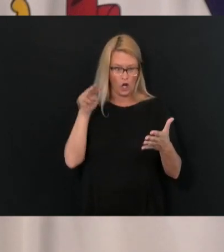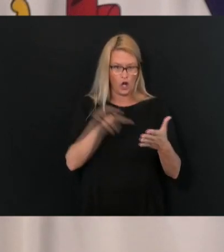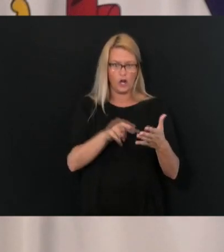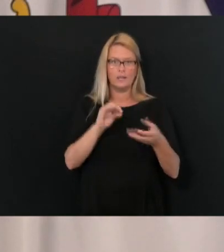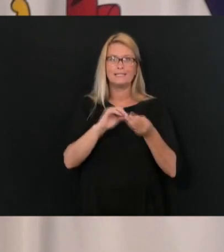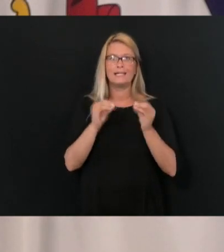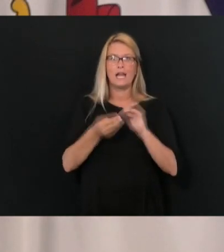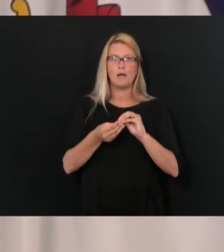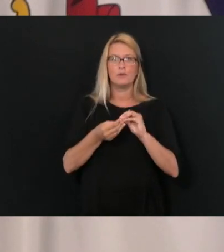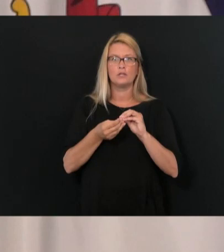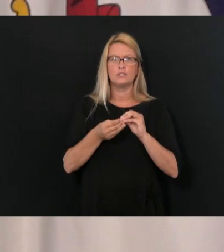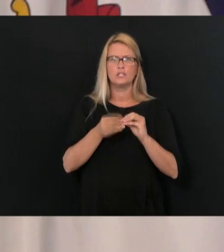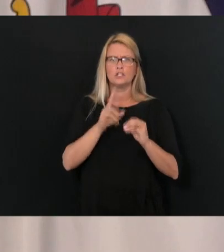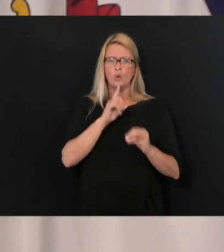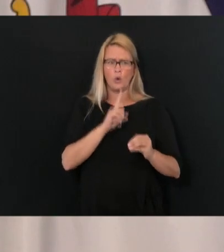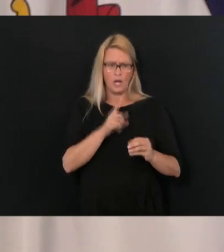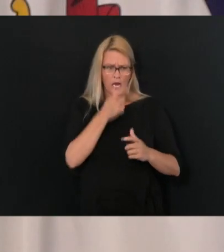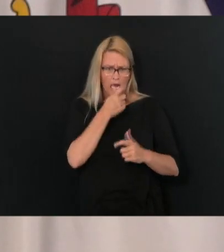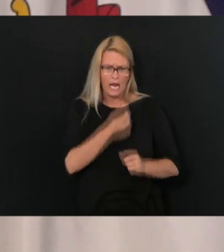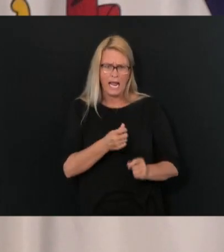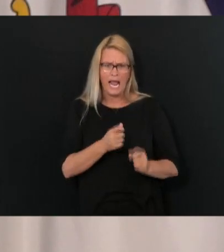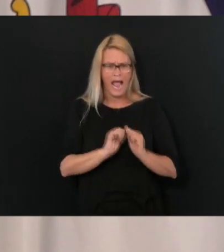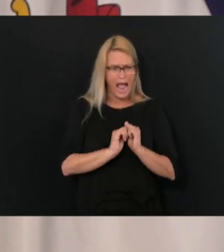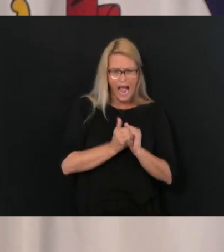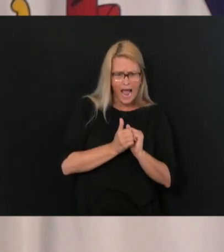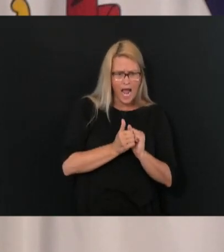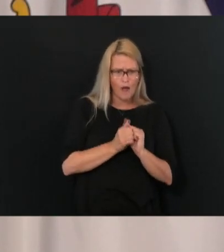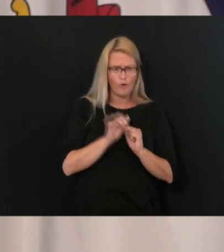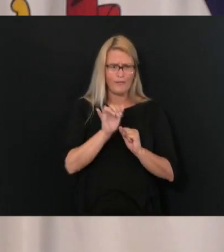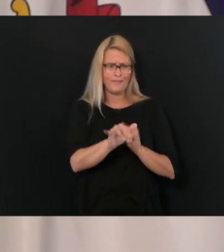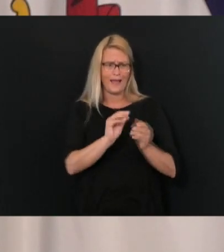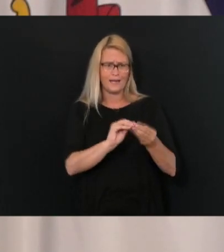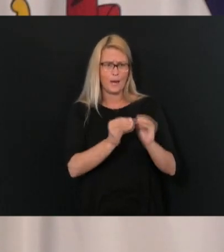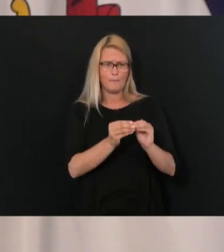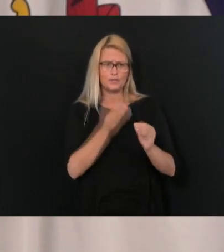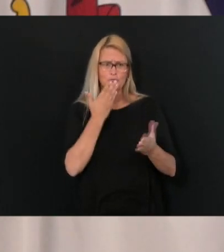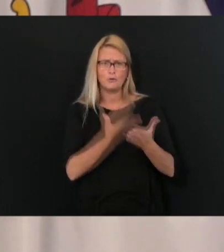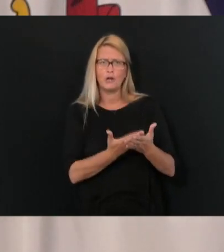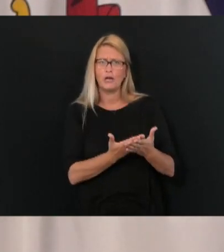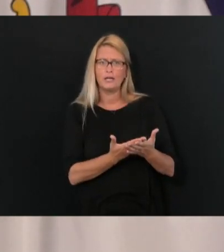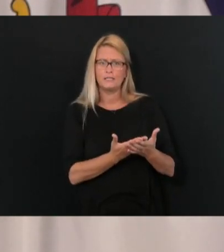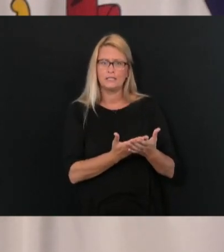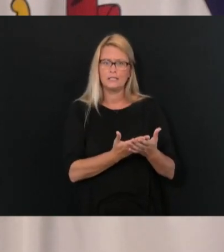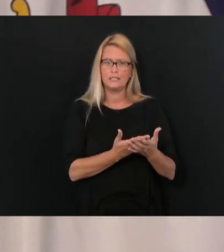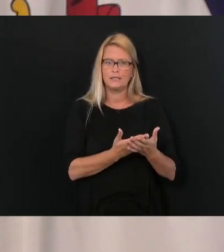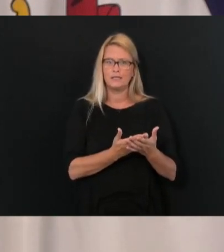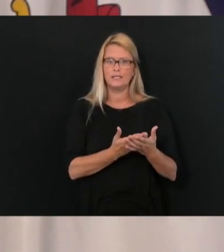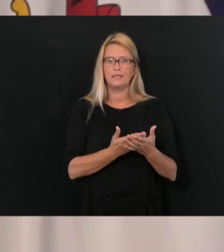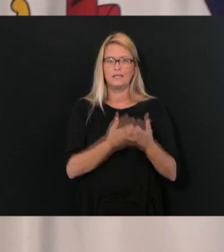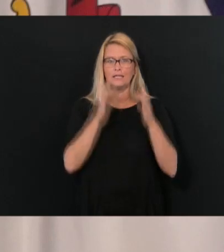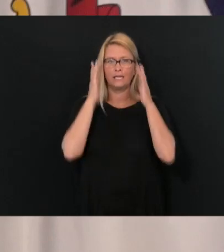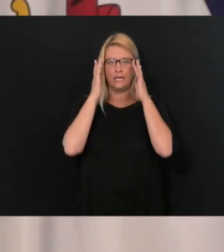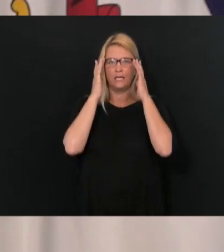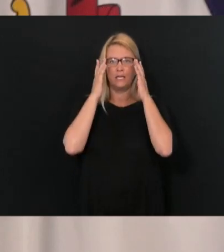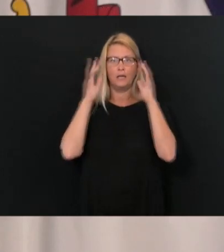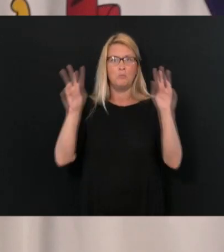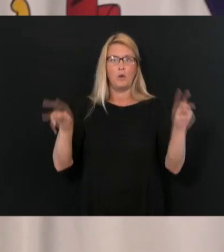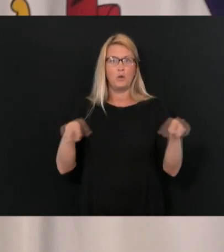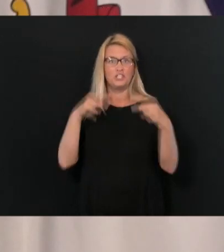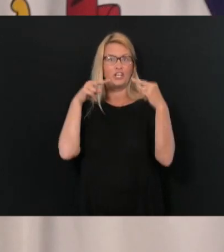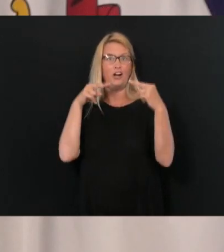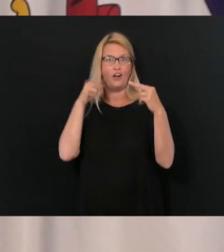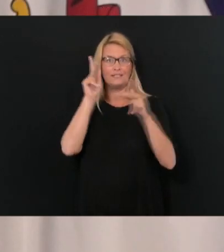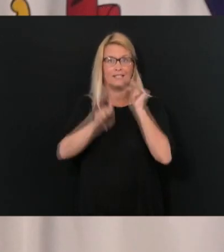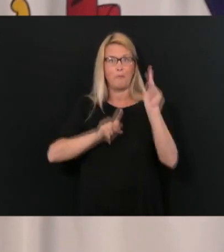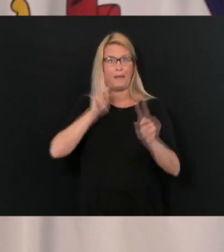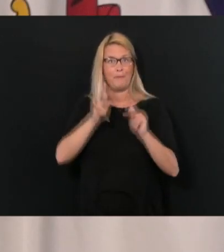she's intrigued. Well, how in the world are the numbers that good? But when she looks in the face of our